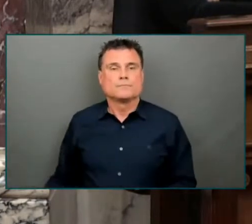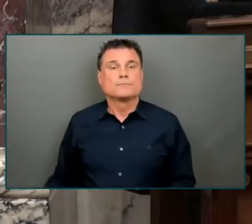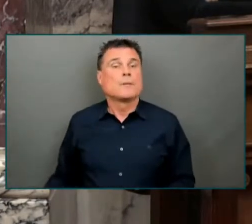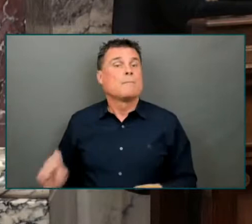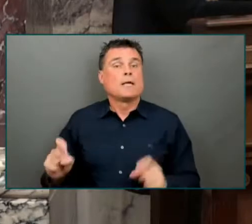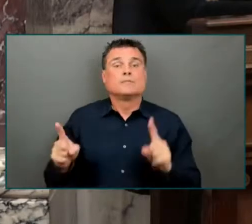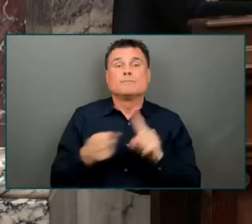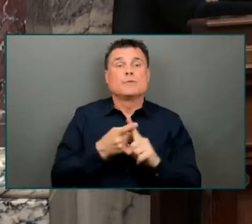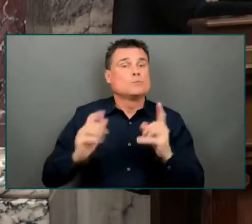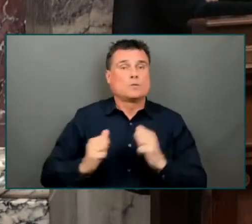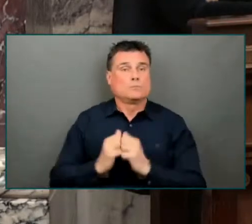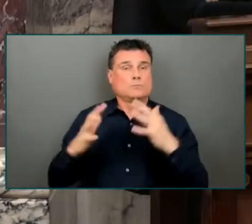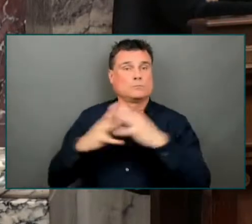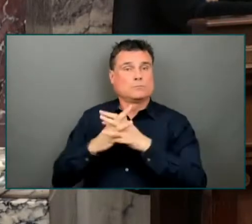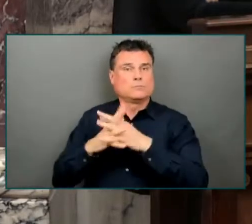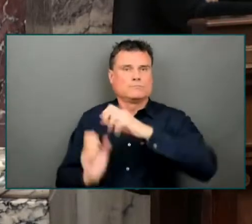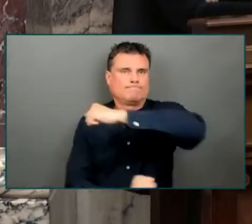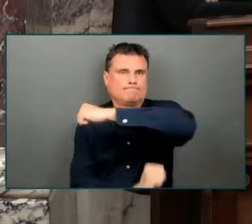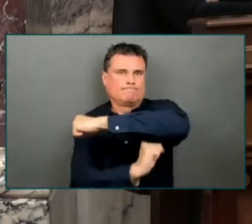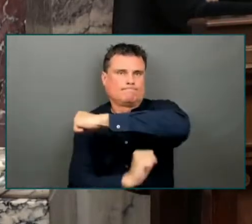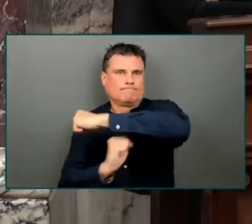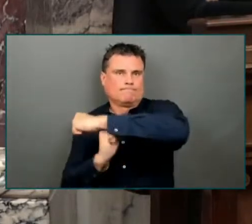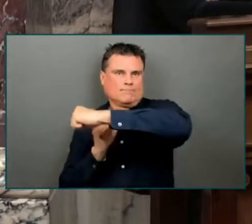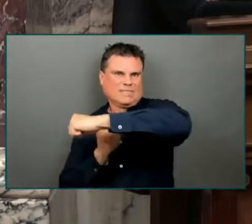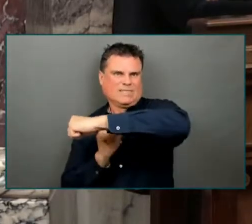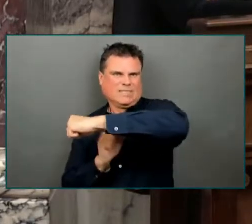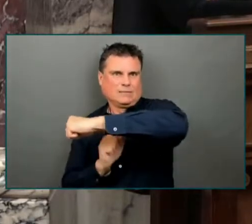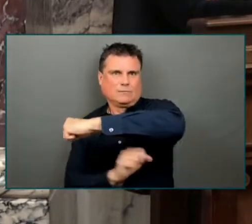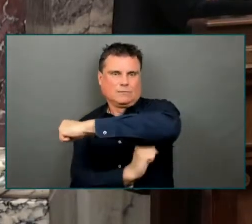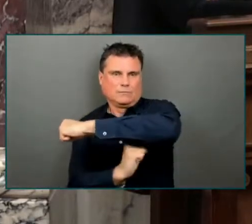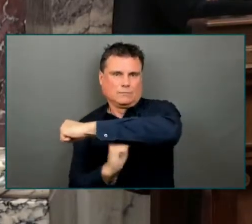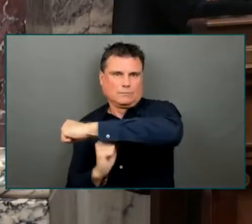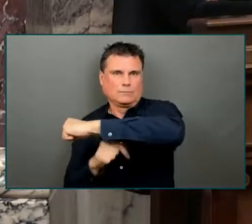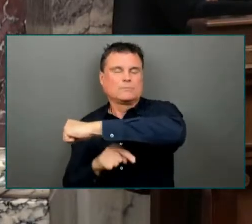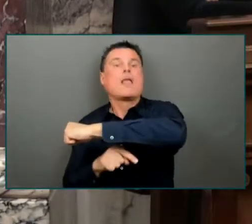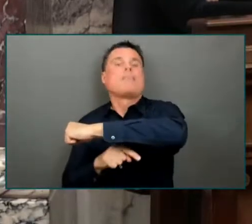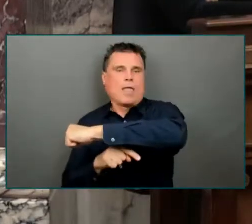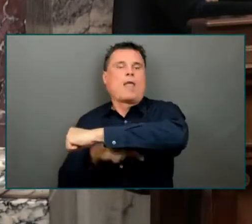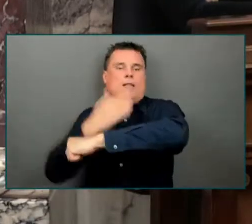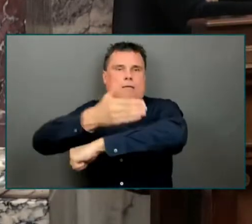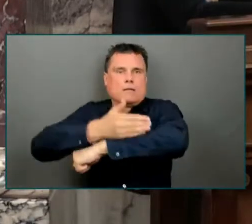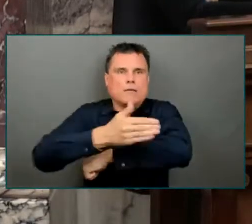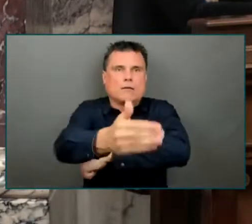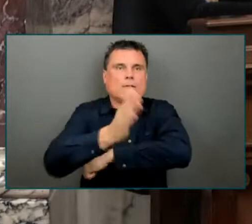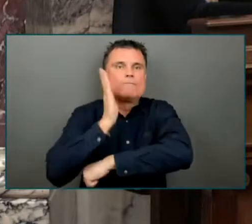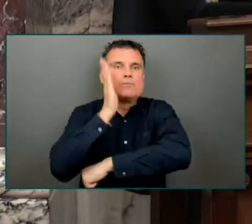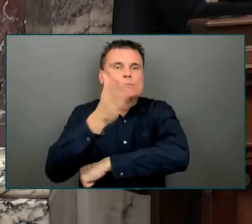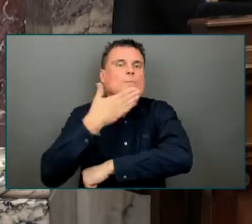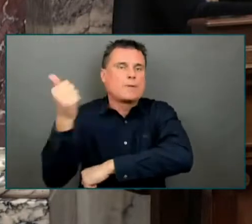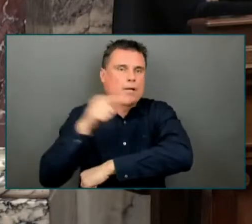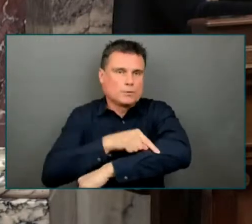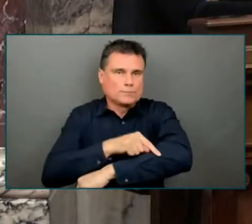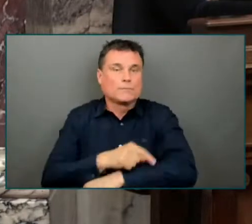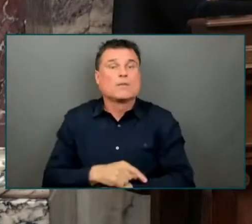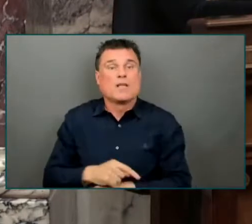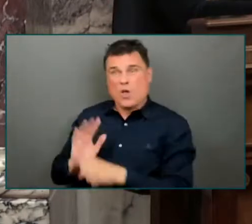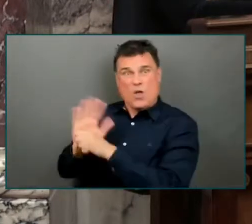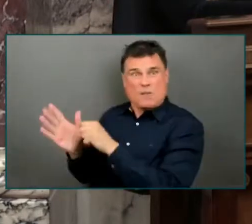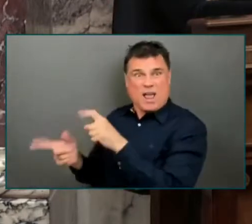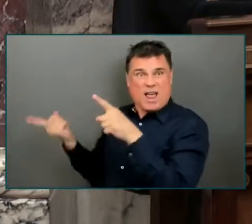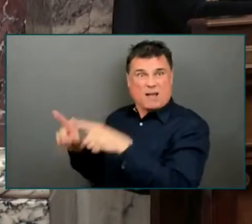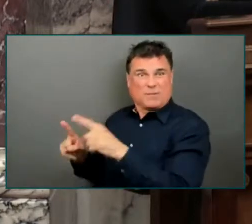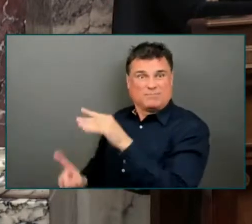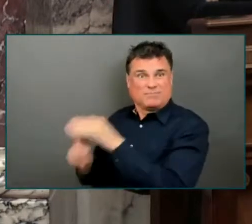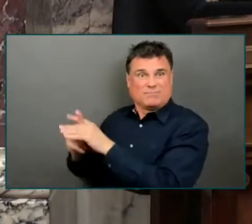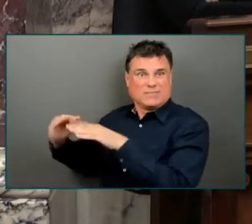response to COVID-19 will guide our recovery. First, that healthy people,